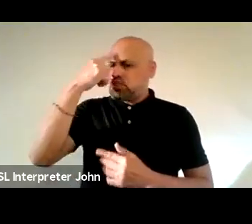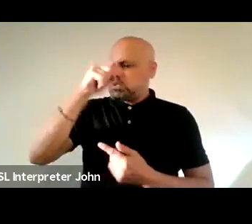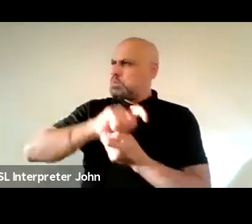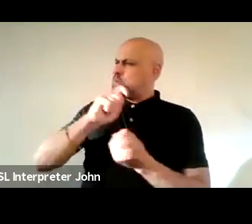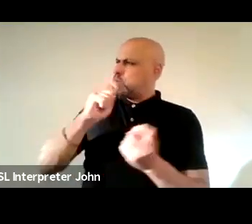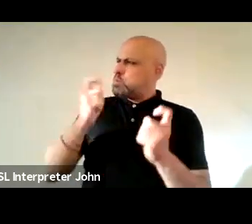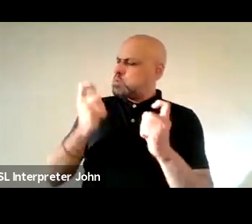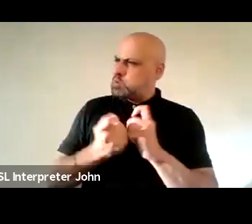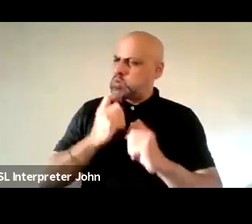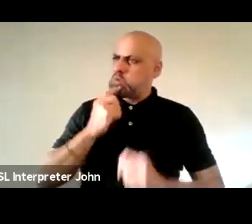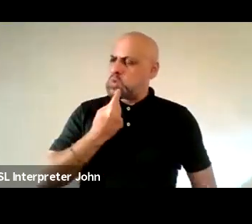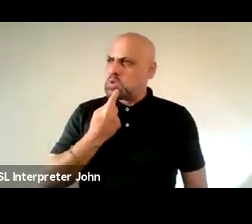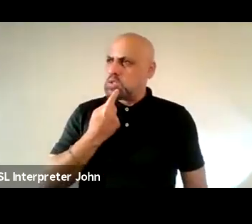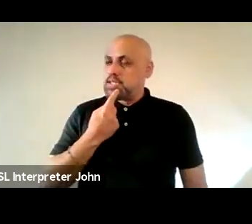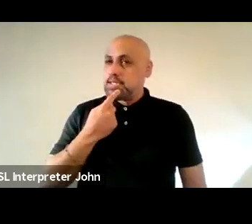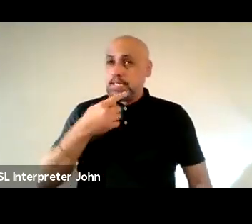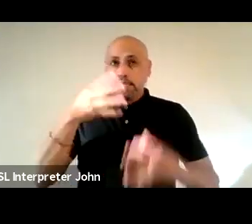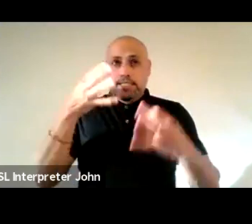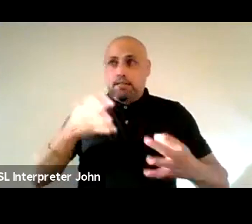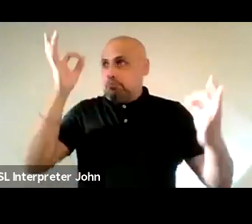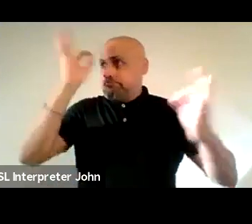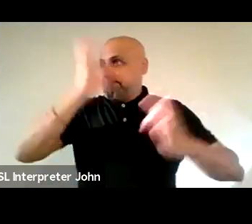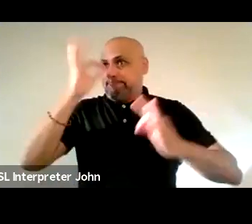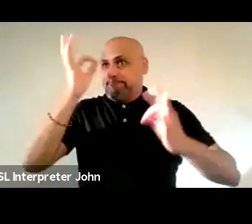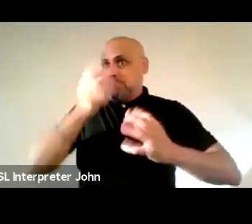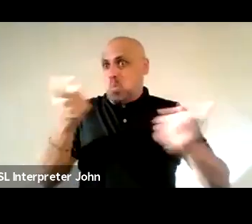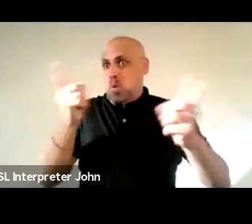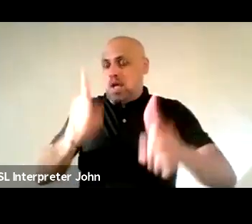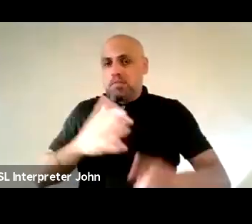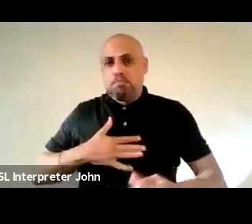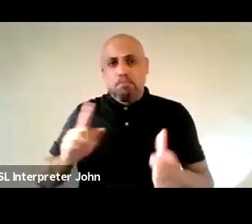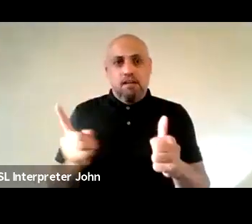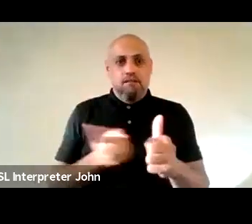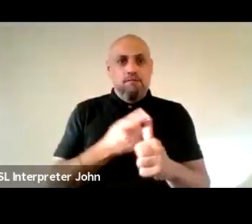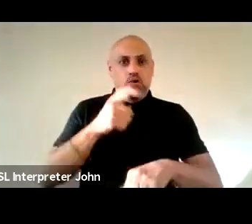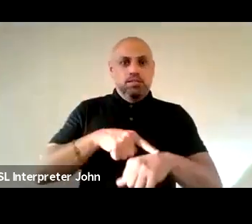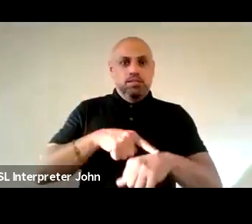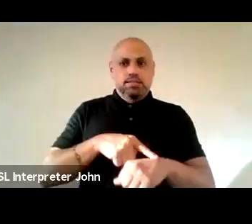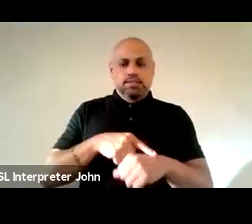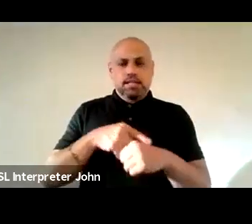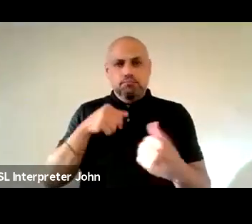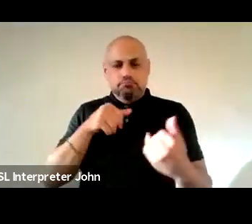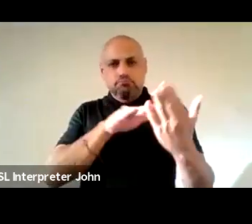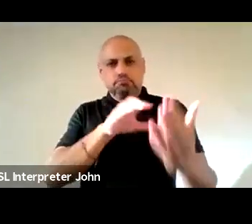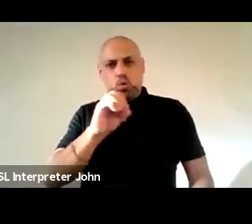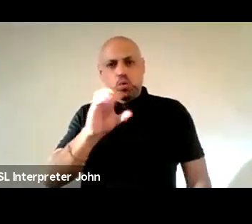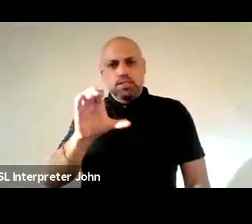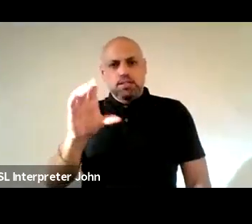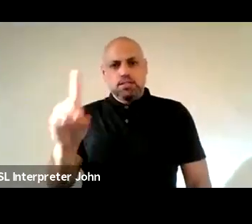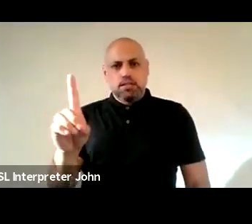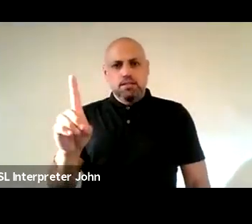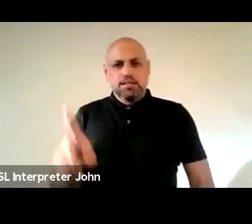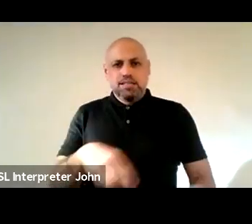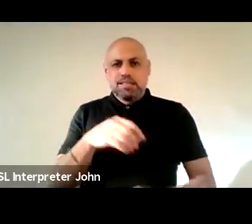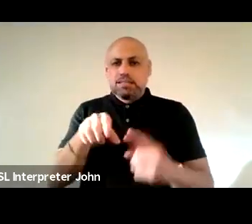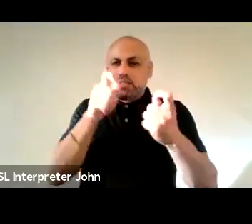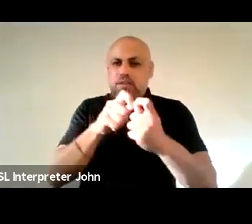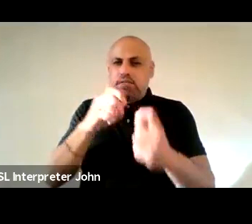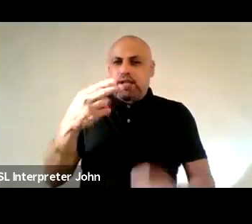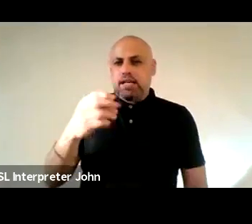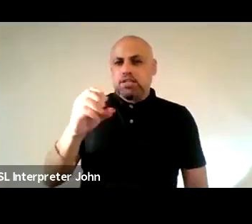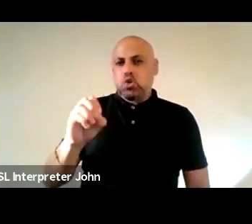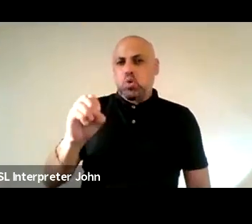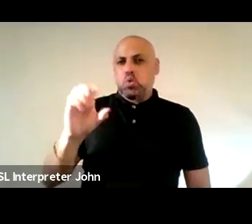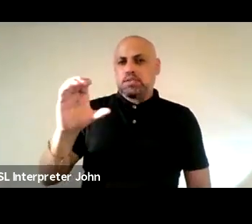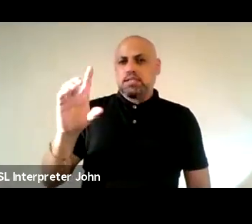I certainly did not know then what was going on, but it was my first bout with OCD, specifically HOCD,